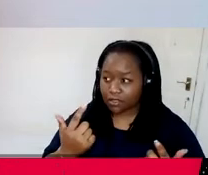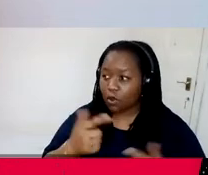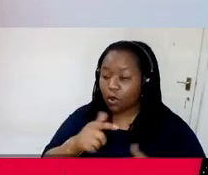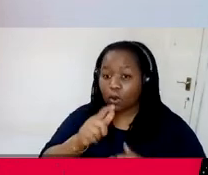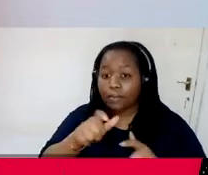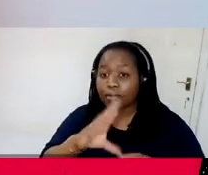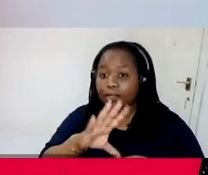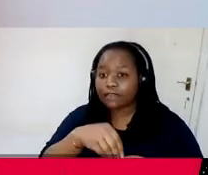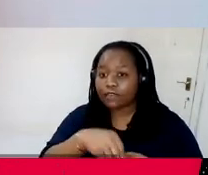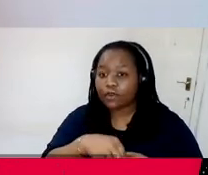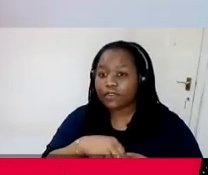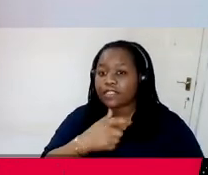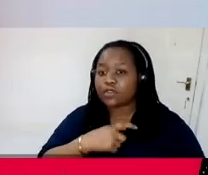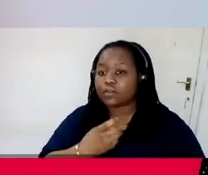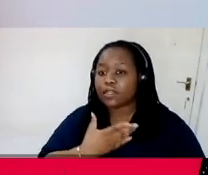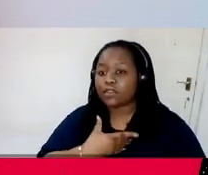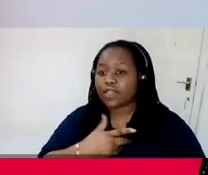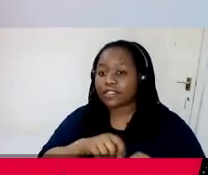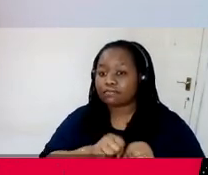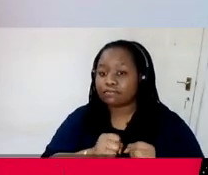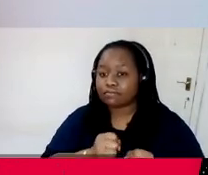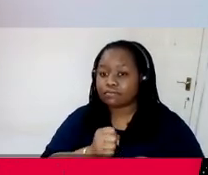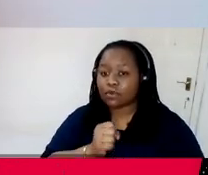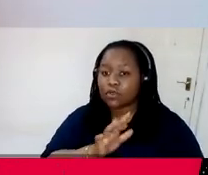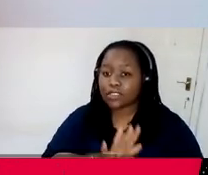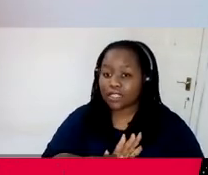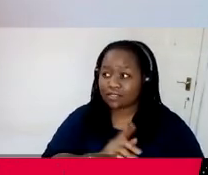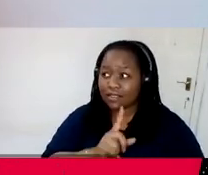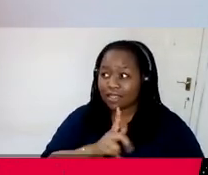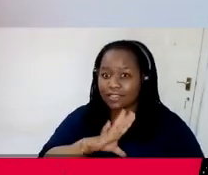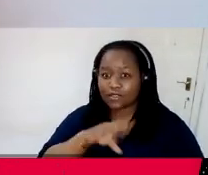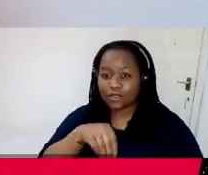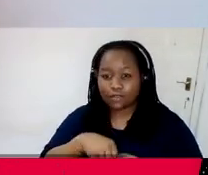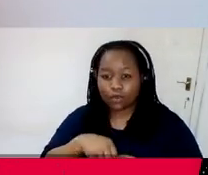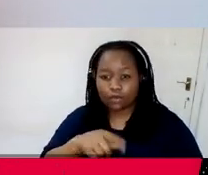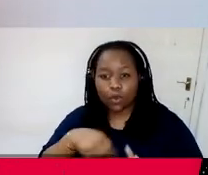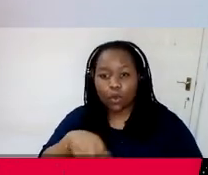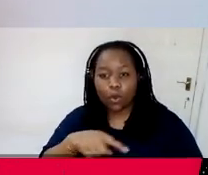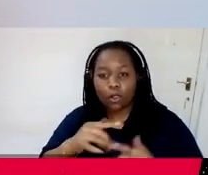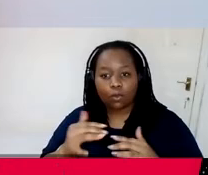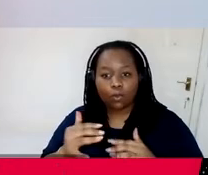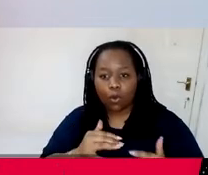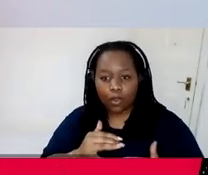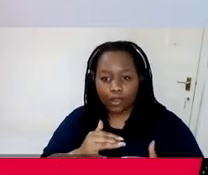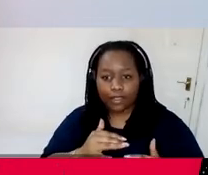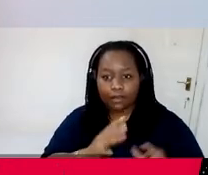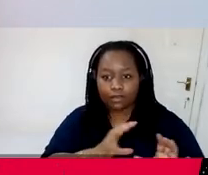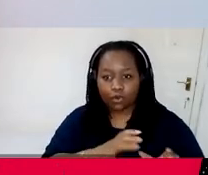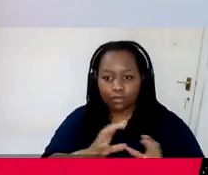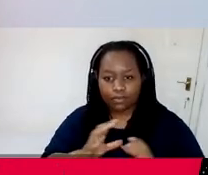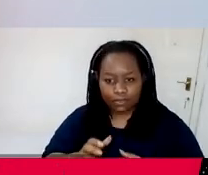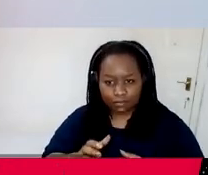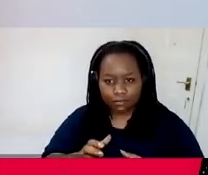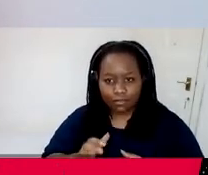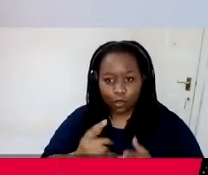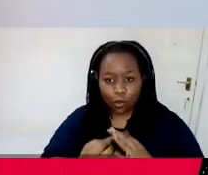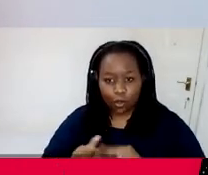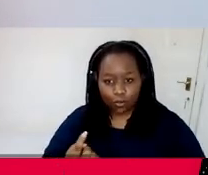I completely agree that there are concerns about the use of sanctions politically in a way that might affect